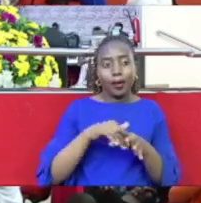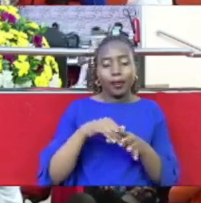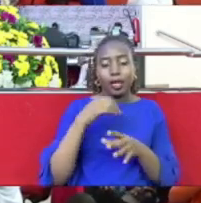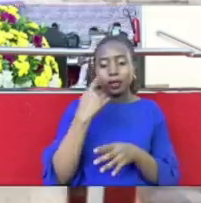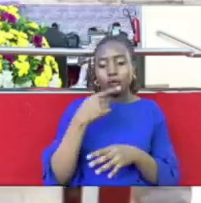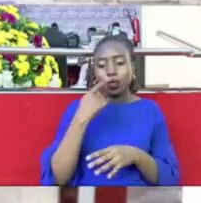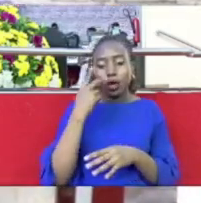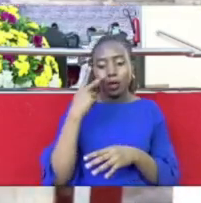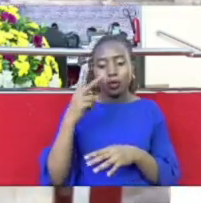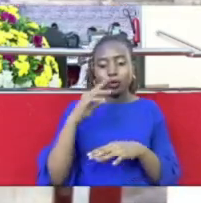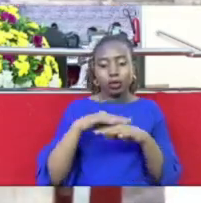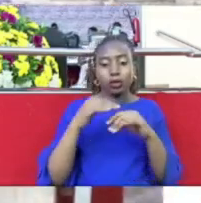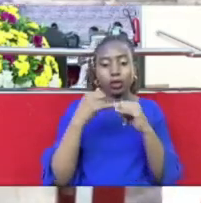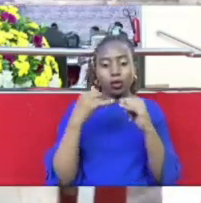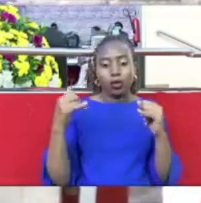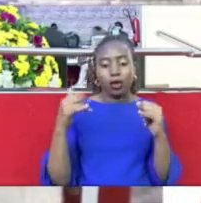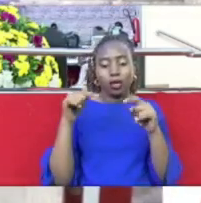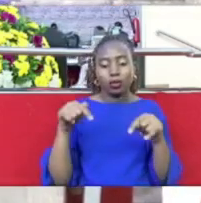mid-morning.